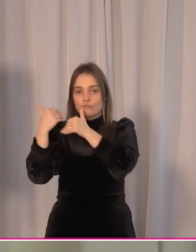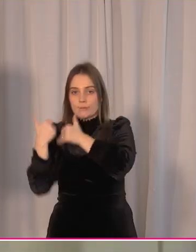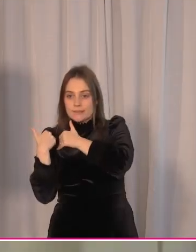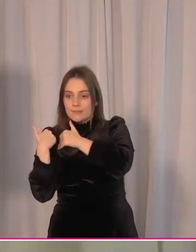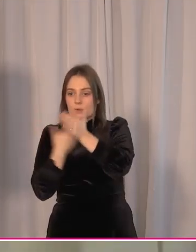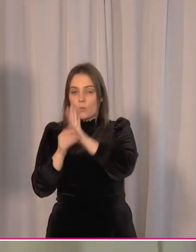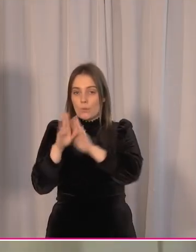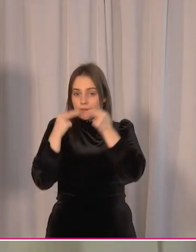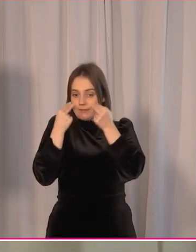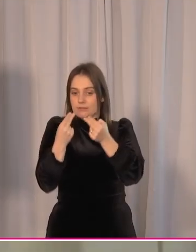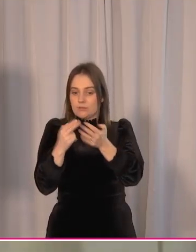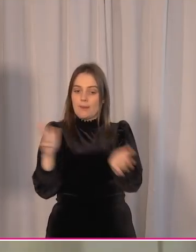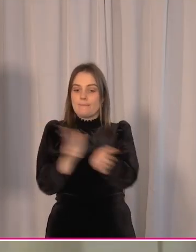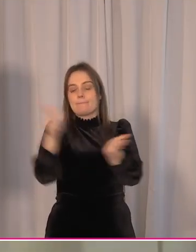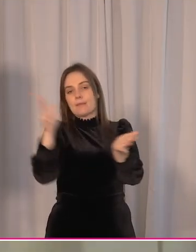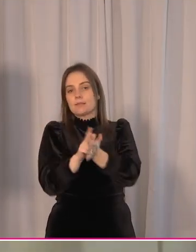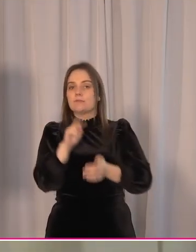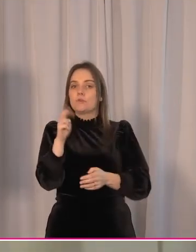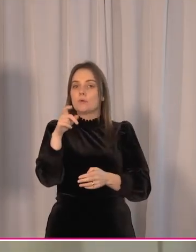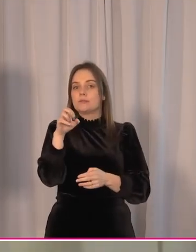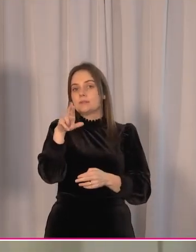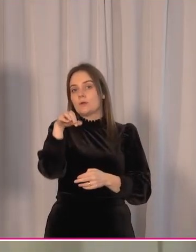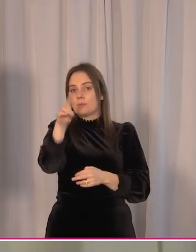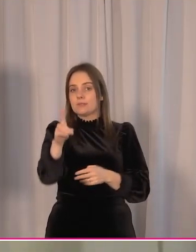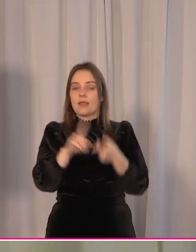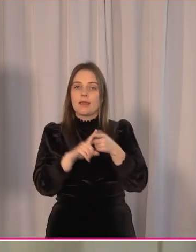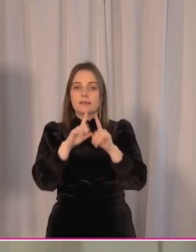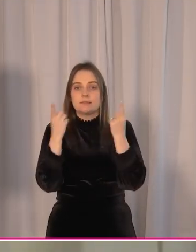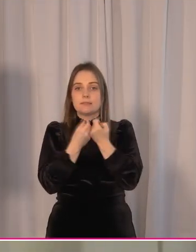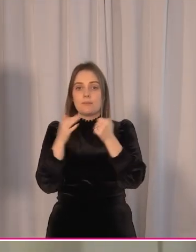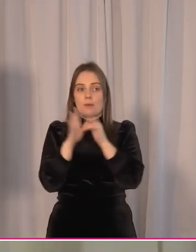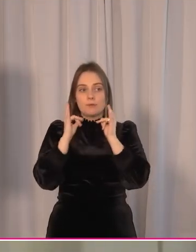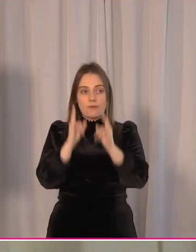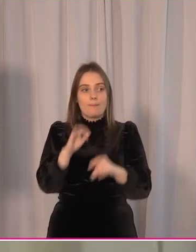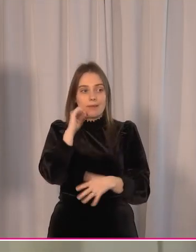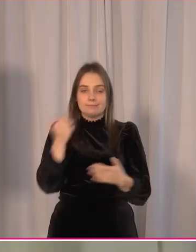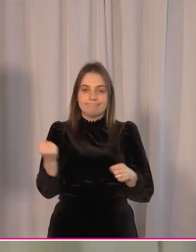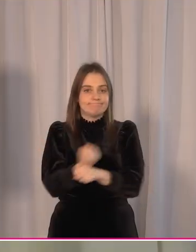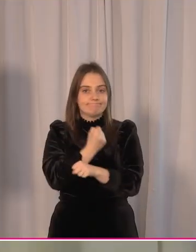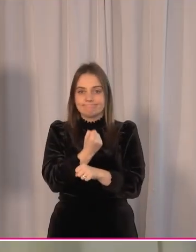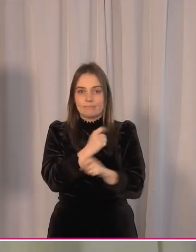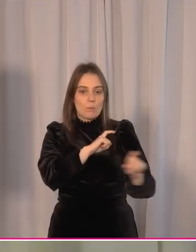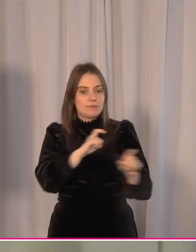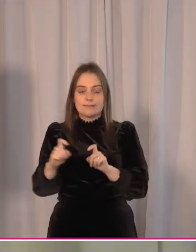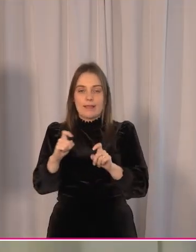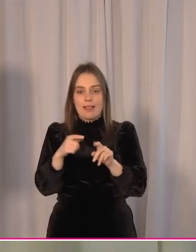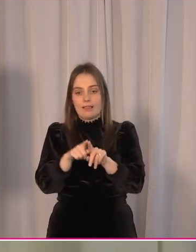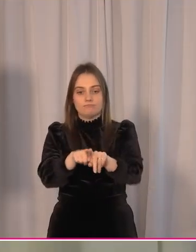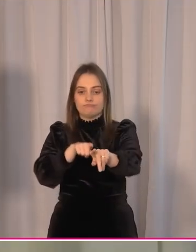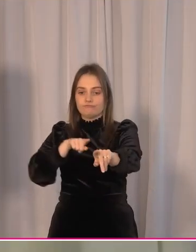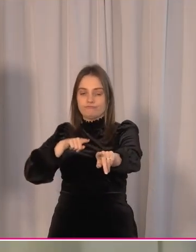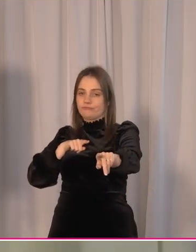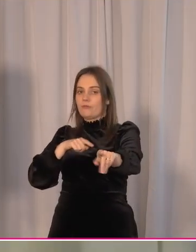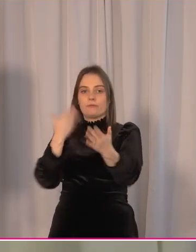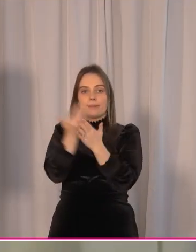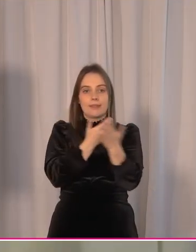the ratification of the CRPD and the Department of Health. Because sadly, we're a long way off the legal obligations